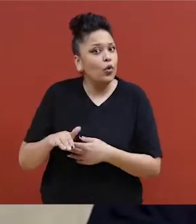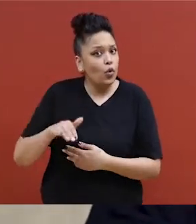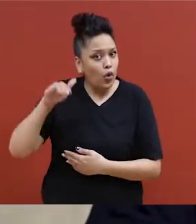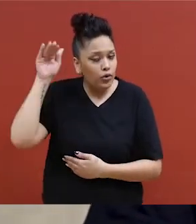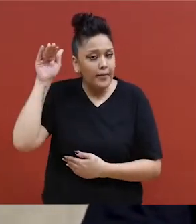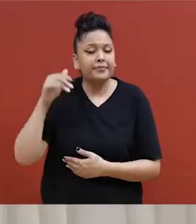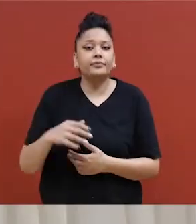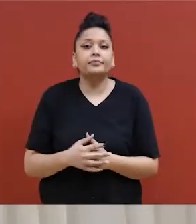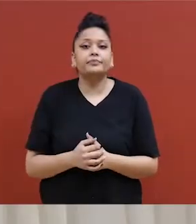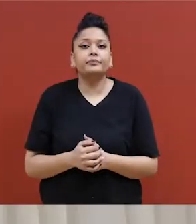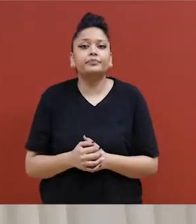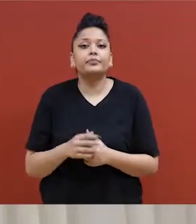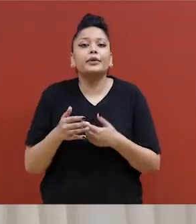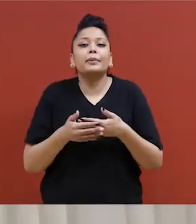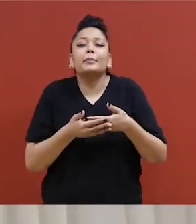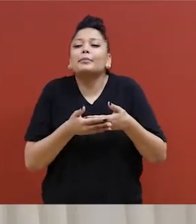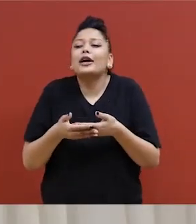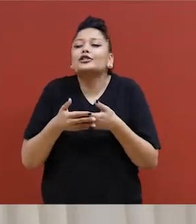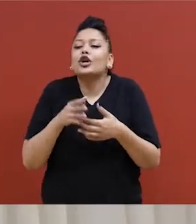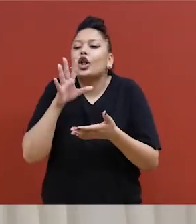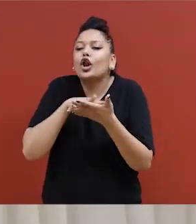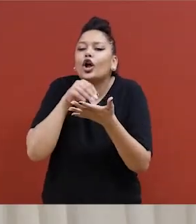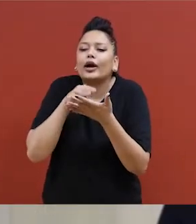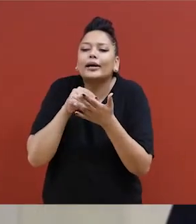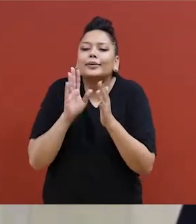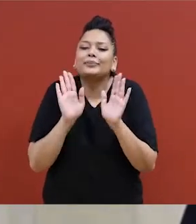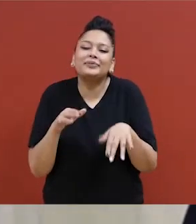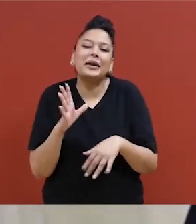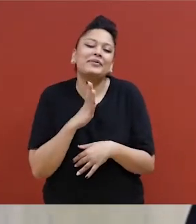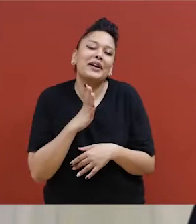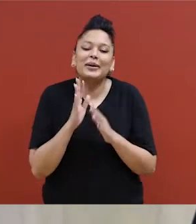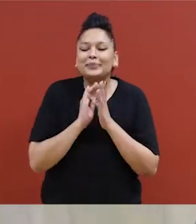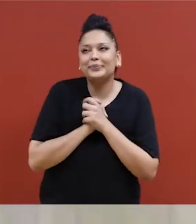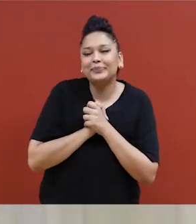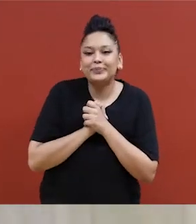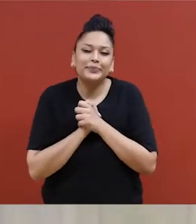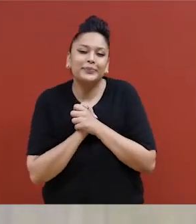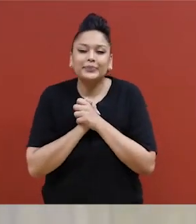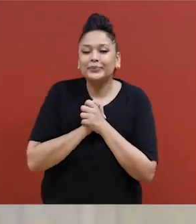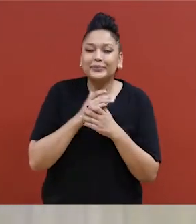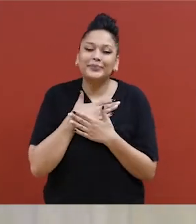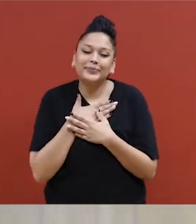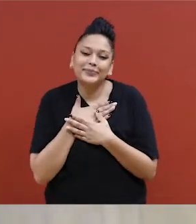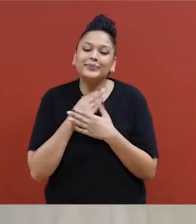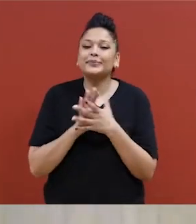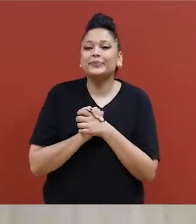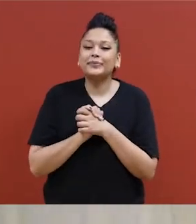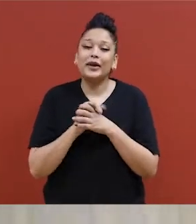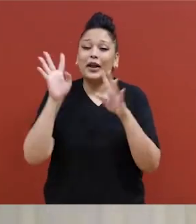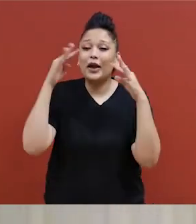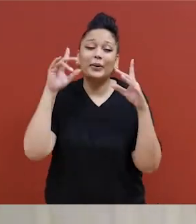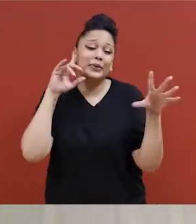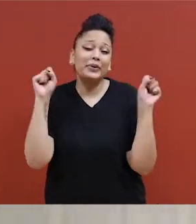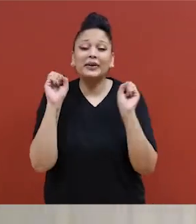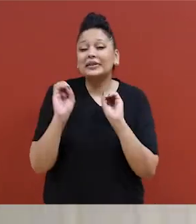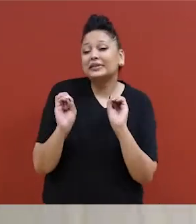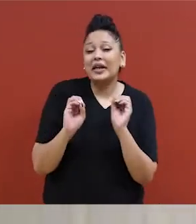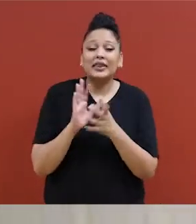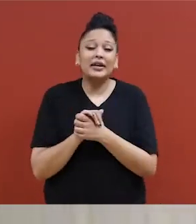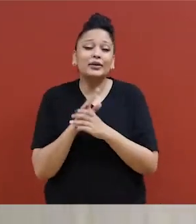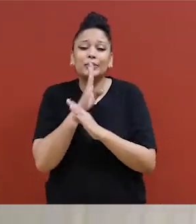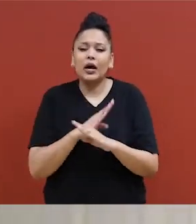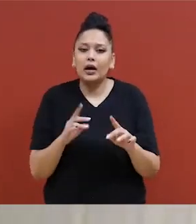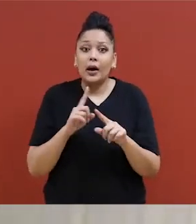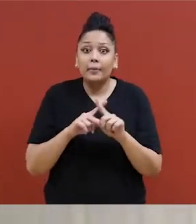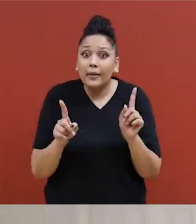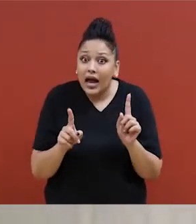girls to not be too much, to not make a scene. And what we're suggesting in Wen-Do Women's